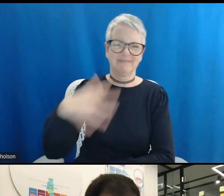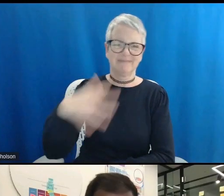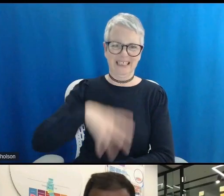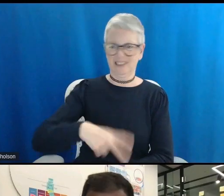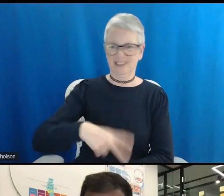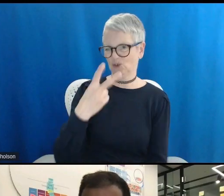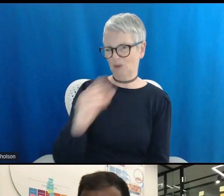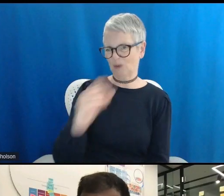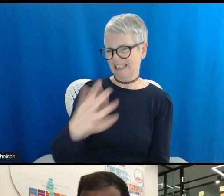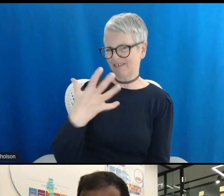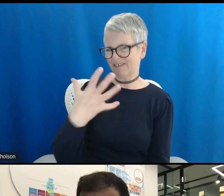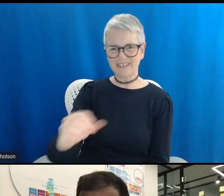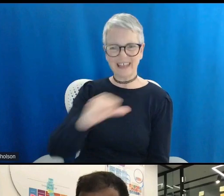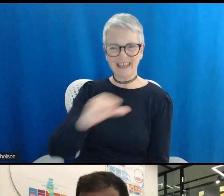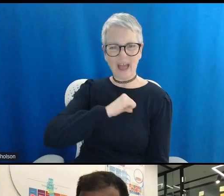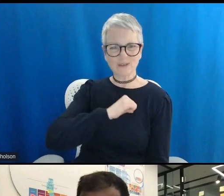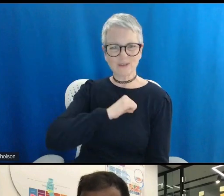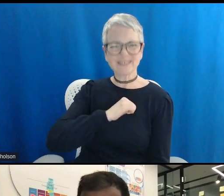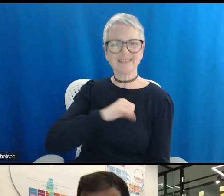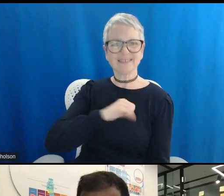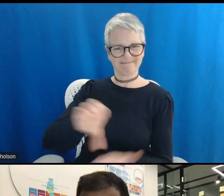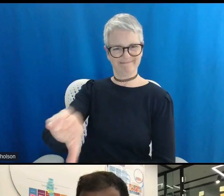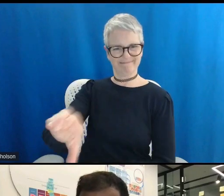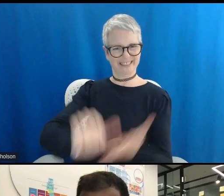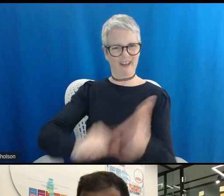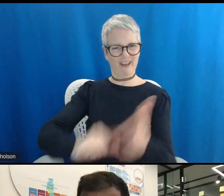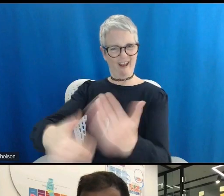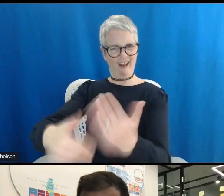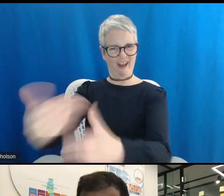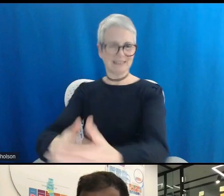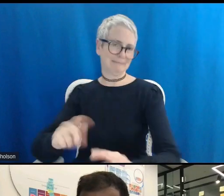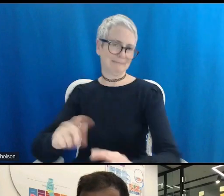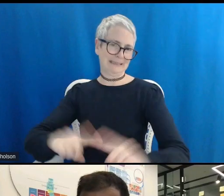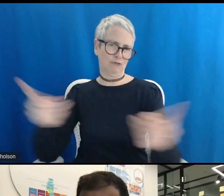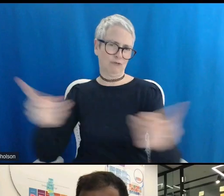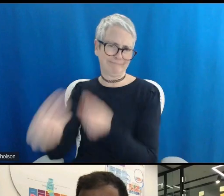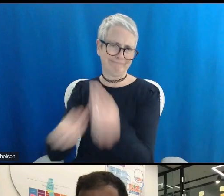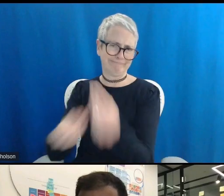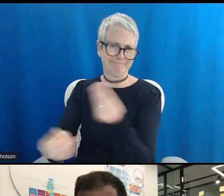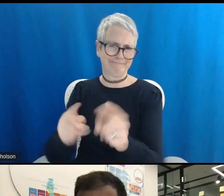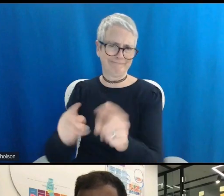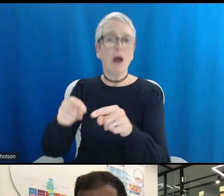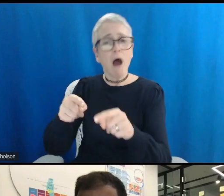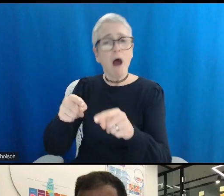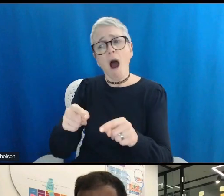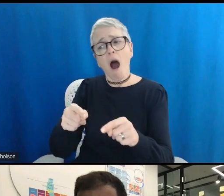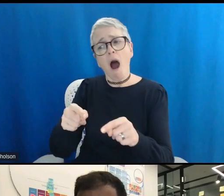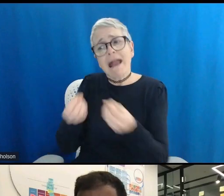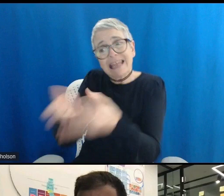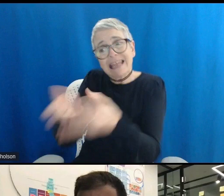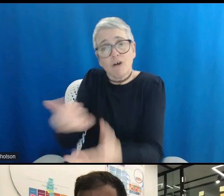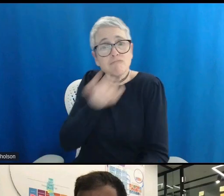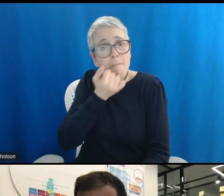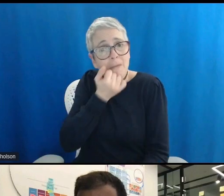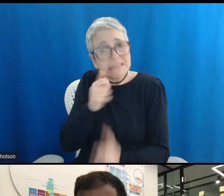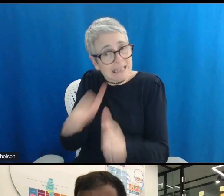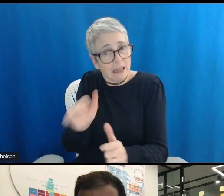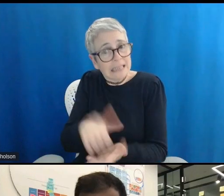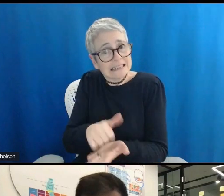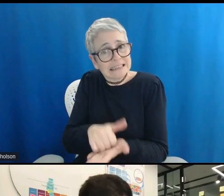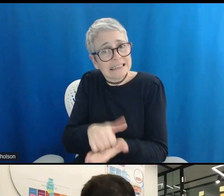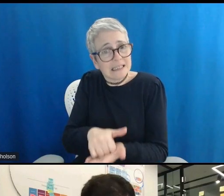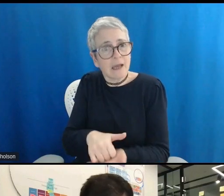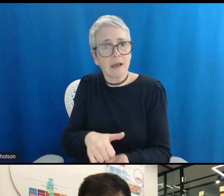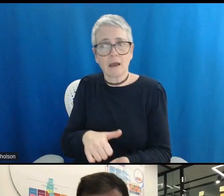ticket size right at the very beginning of my journey. I'm speaking a different language again, but I will still need some numbers. At the angel investment side, maybe I don't